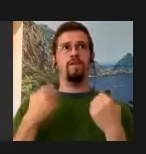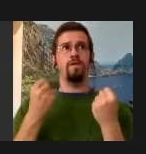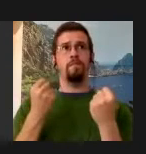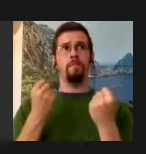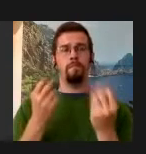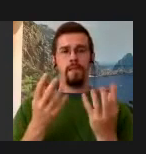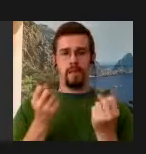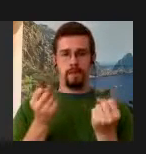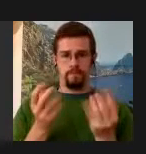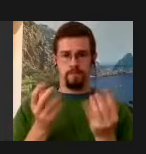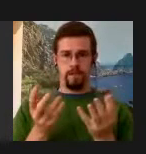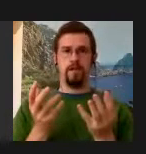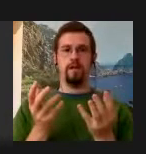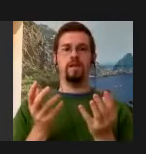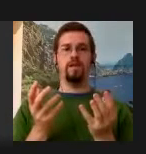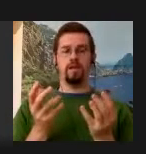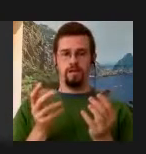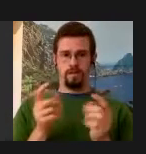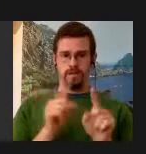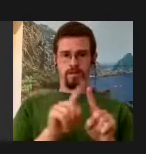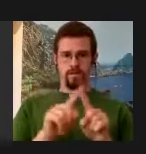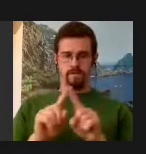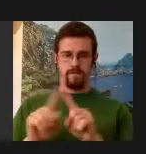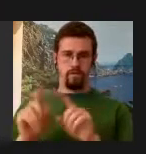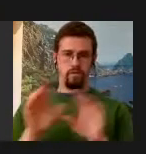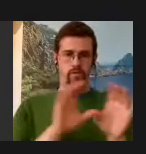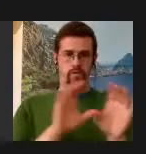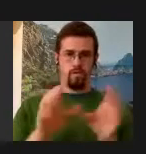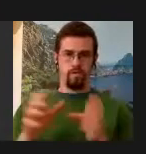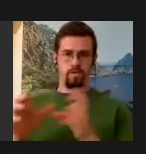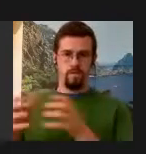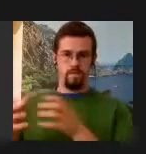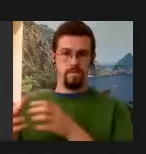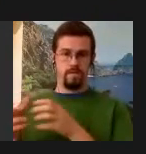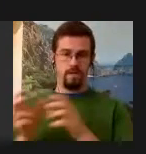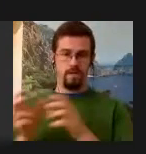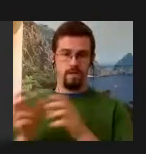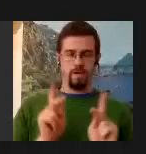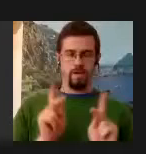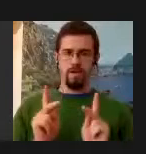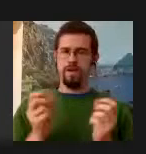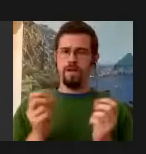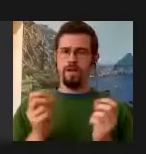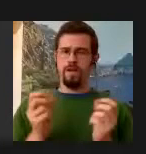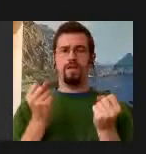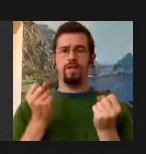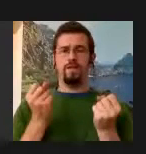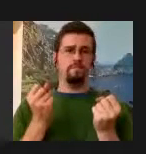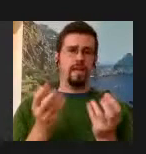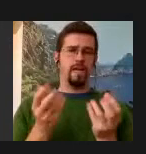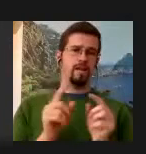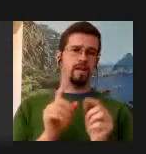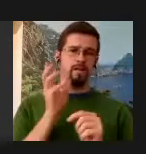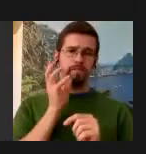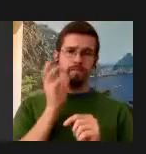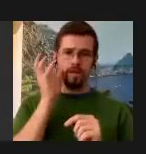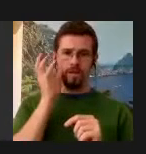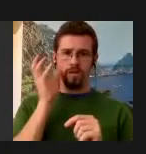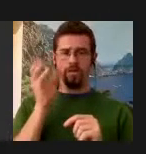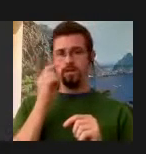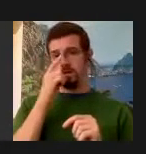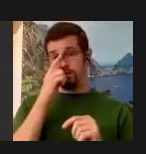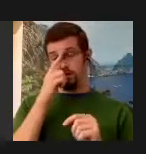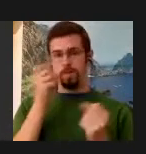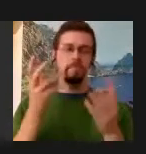people like getting to this school, and so deaf, so many kinds, like